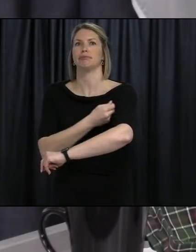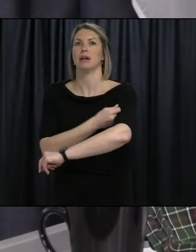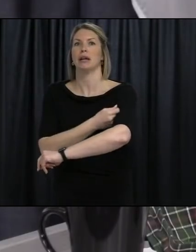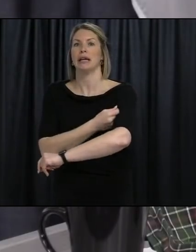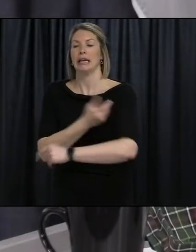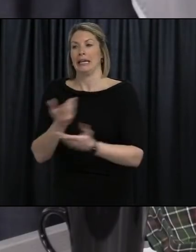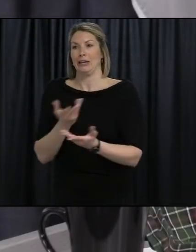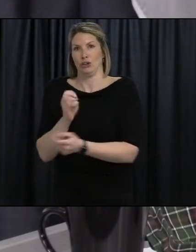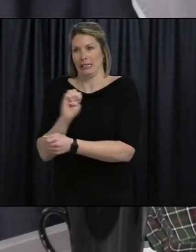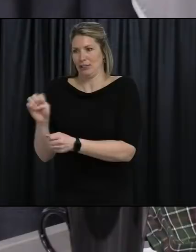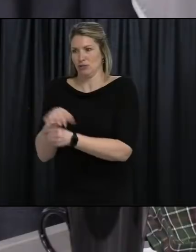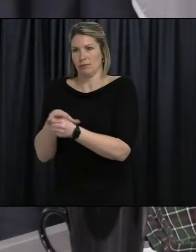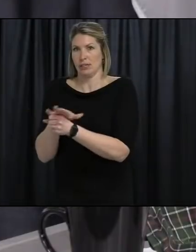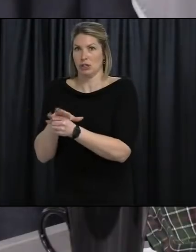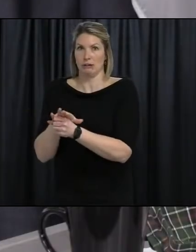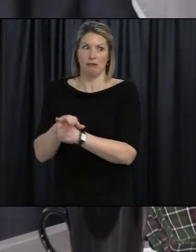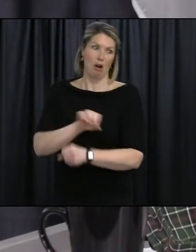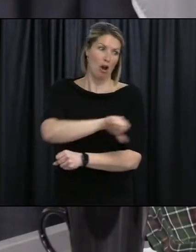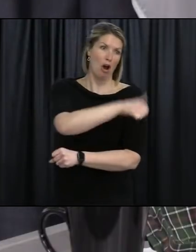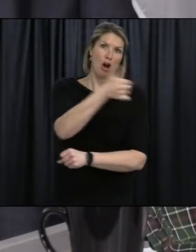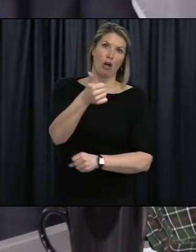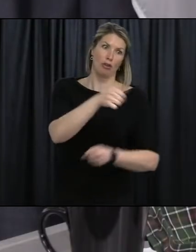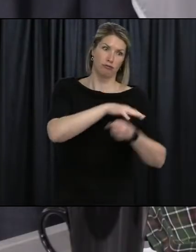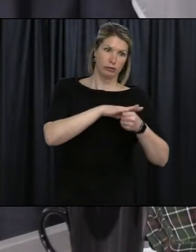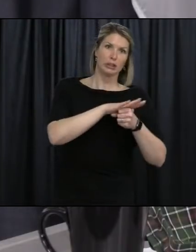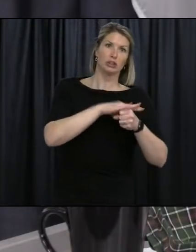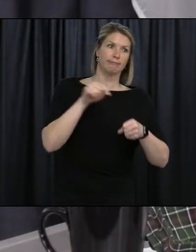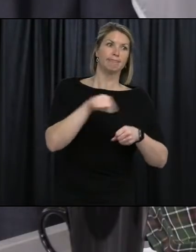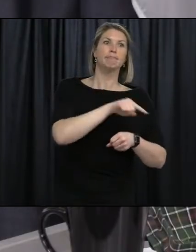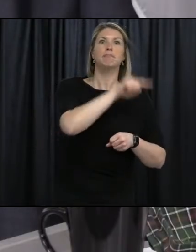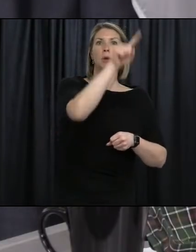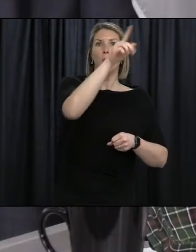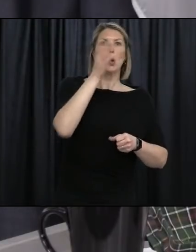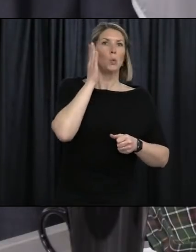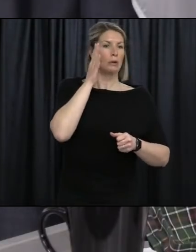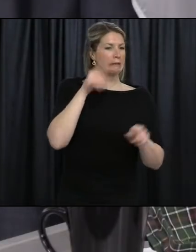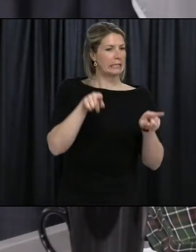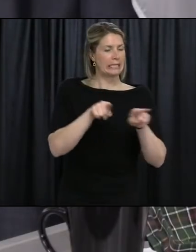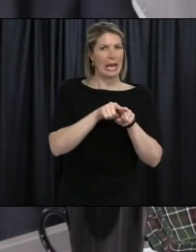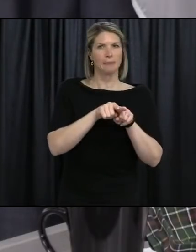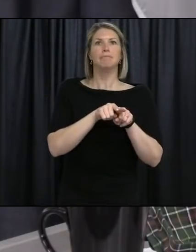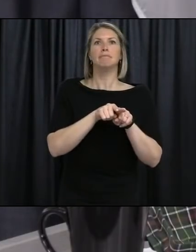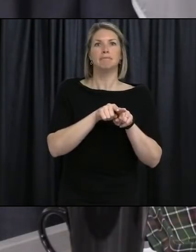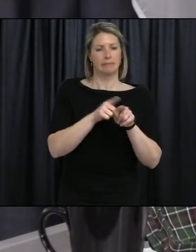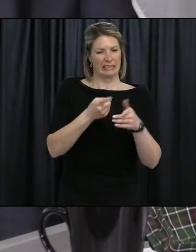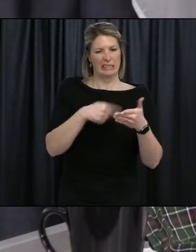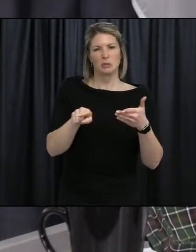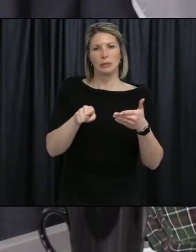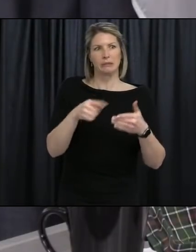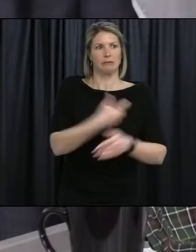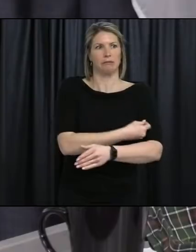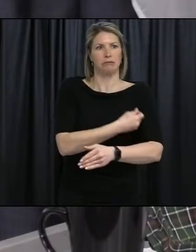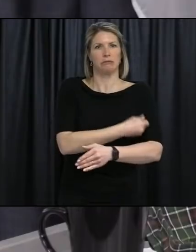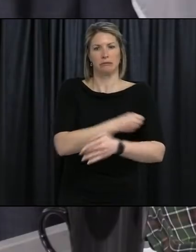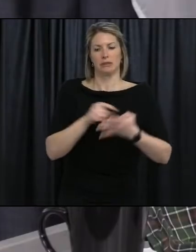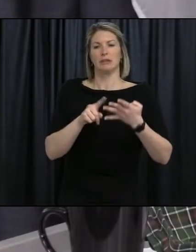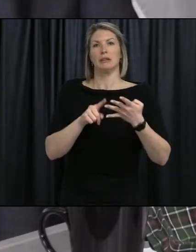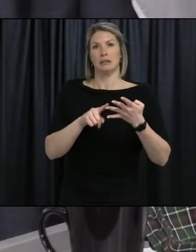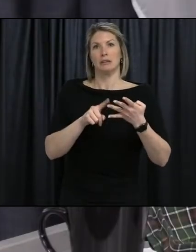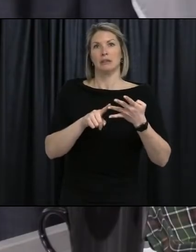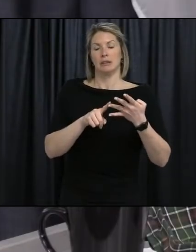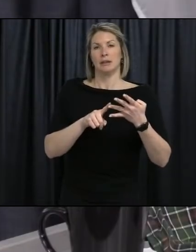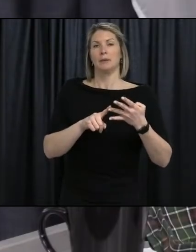other regional health authorities by this time next week. For those who have had difficulties